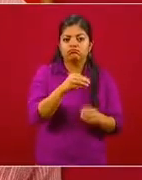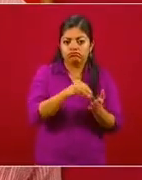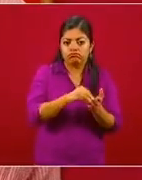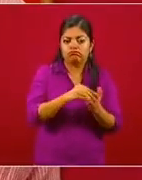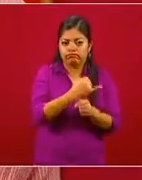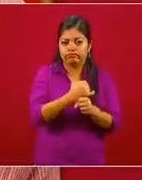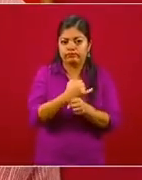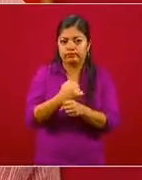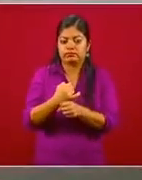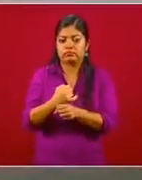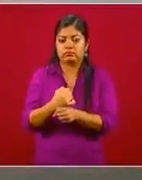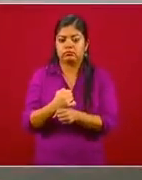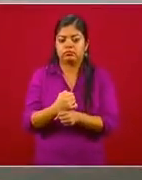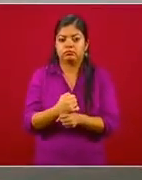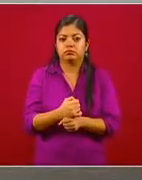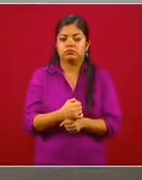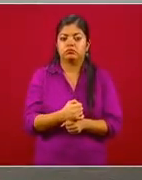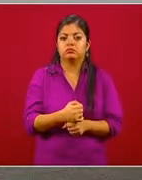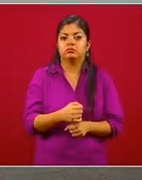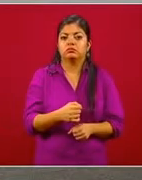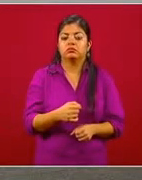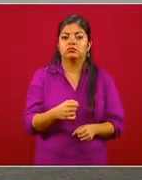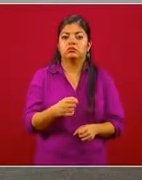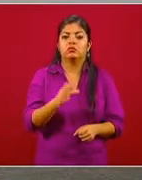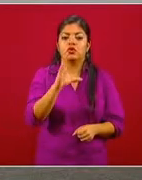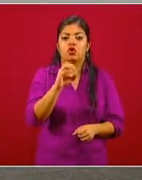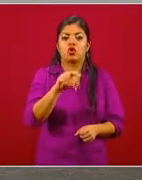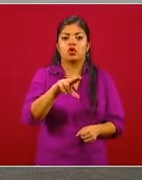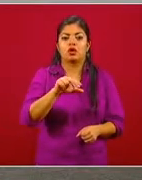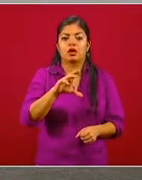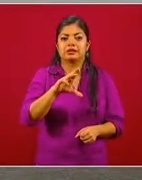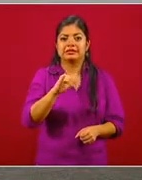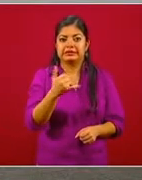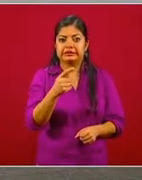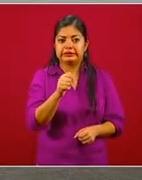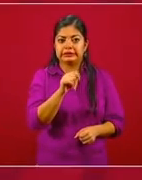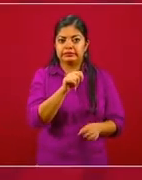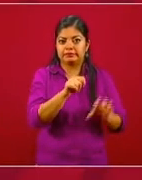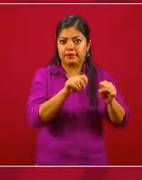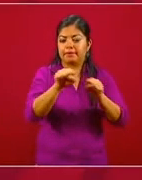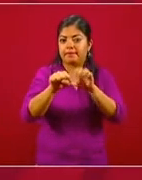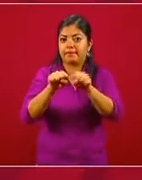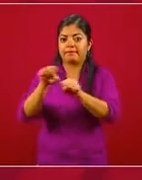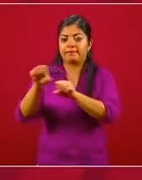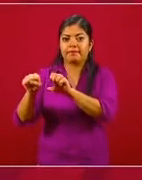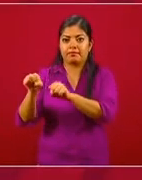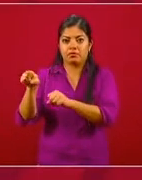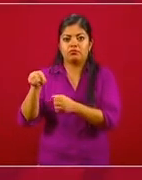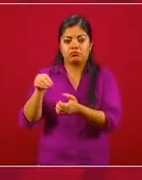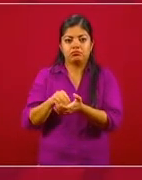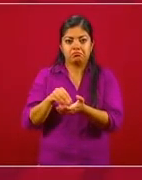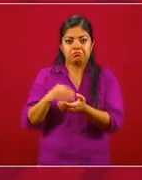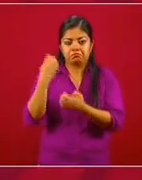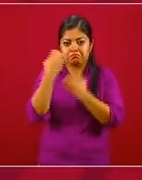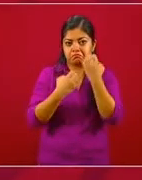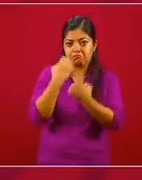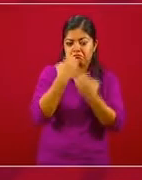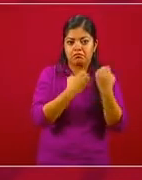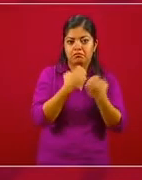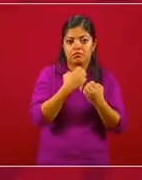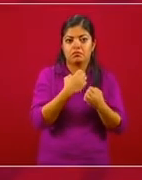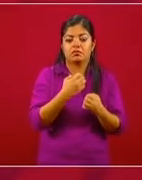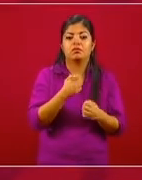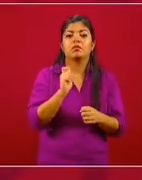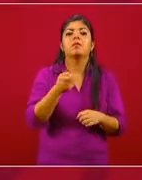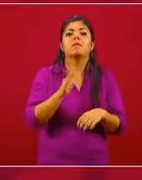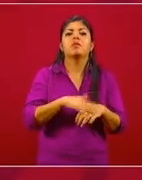that has relied on the experience and the expertise of many professionals, especially the ones